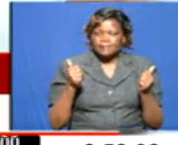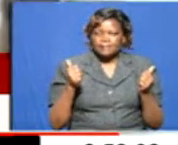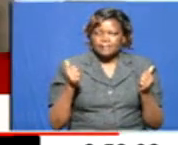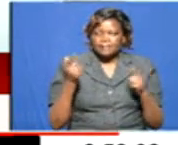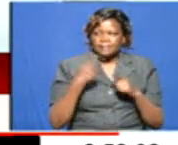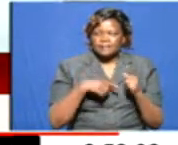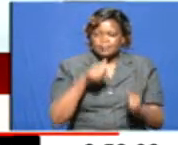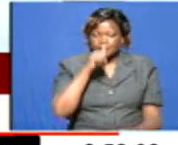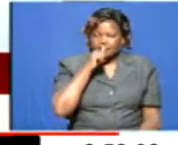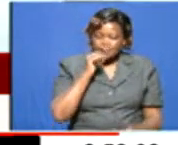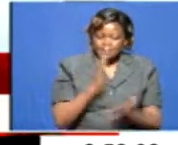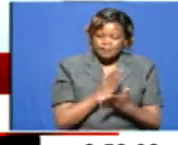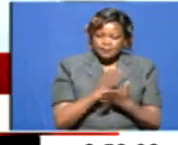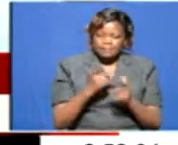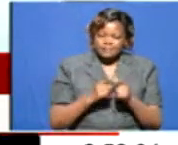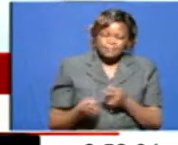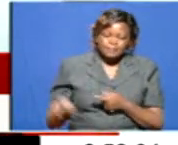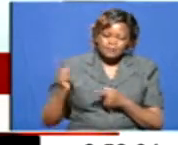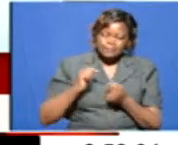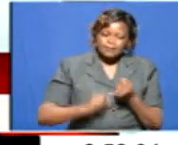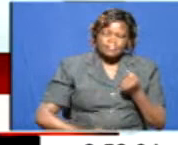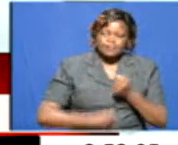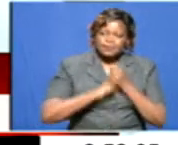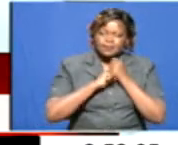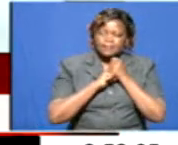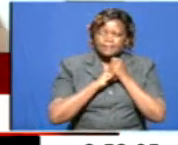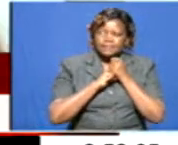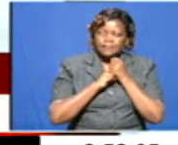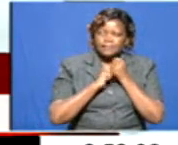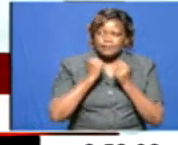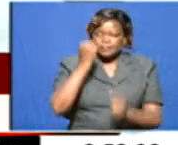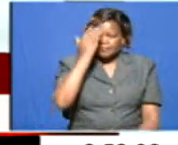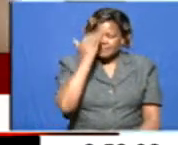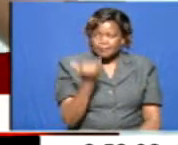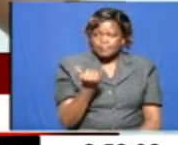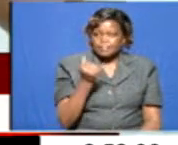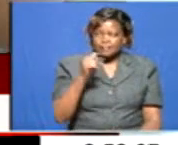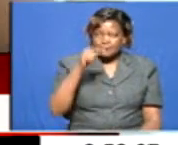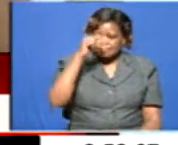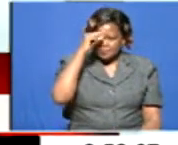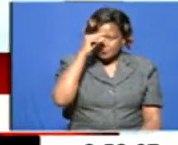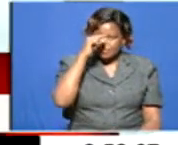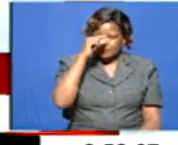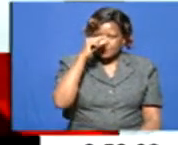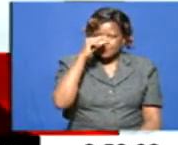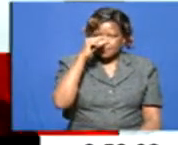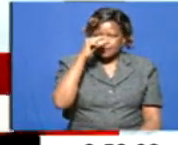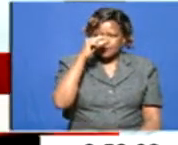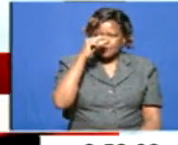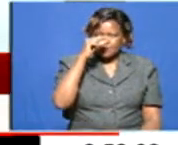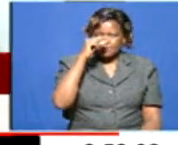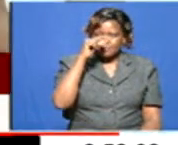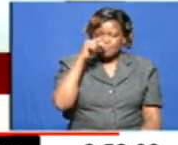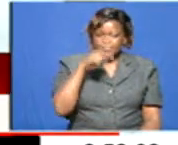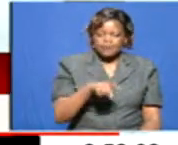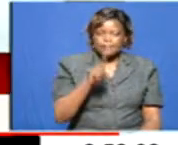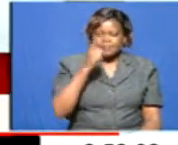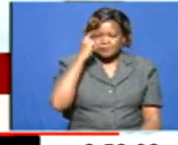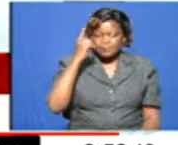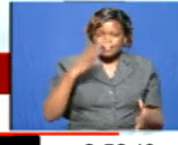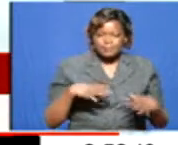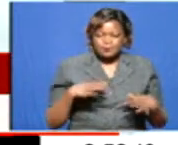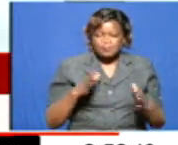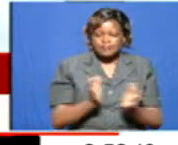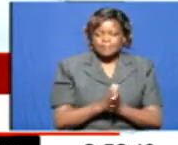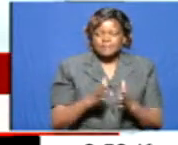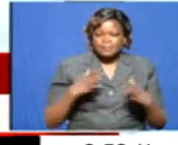then they would come in and make sure that the event runs. Because again, the government is there for the people, and the people